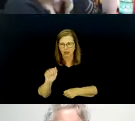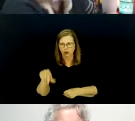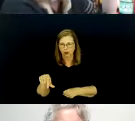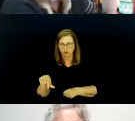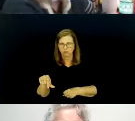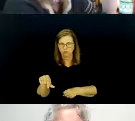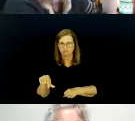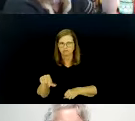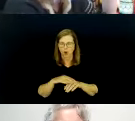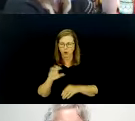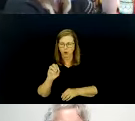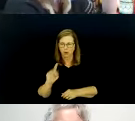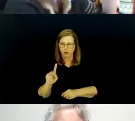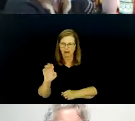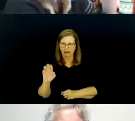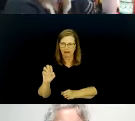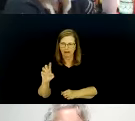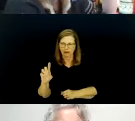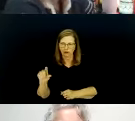Edge.